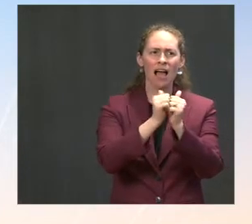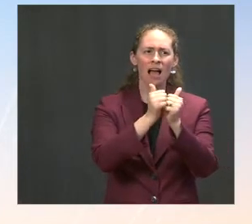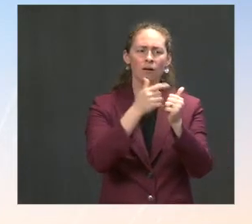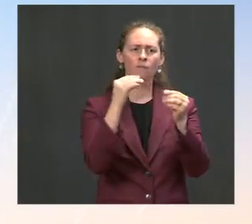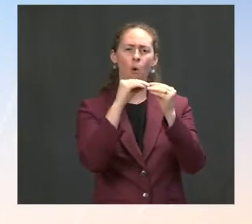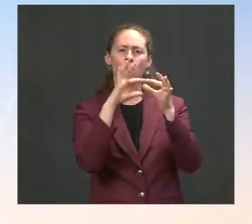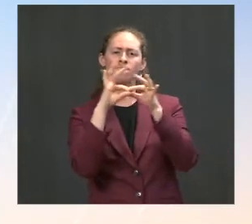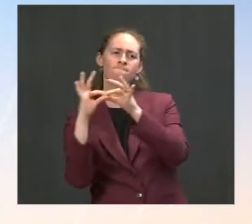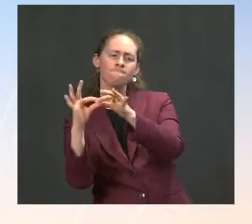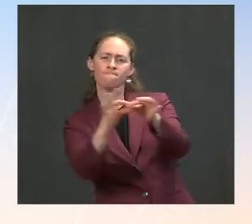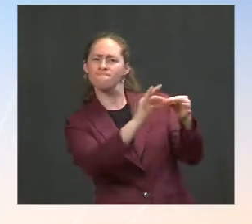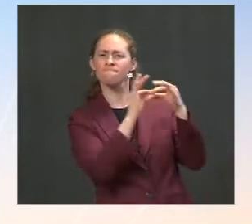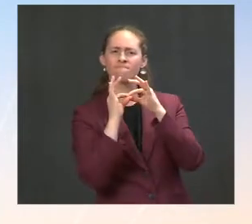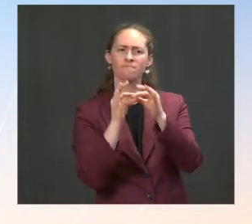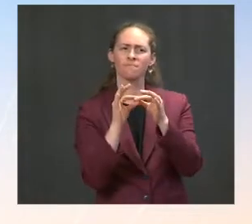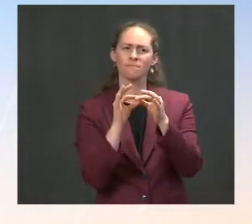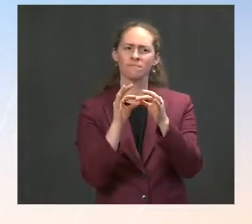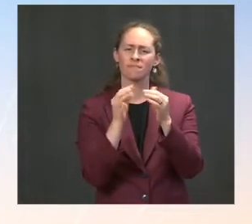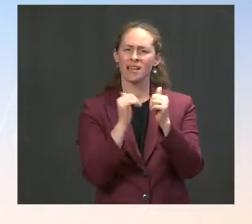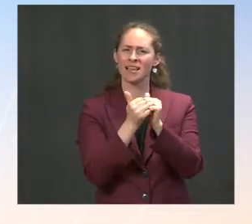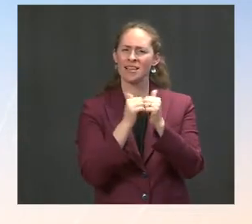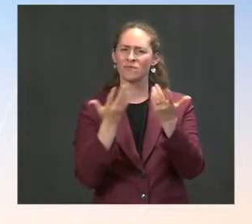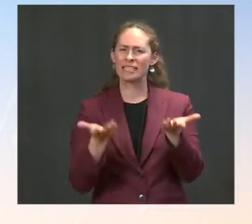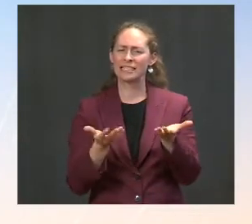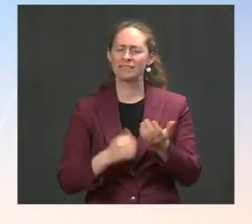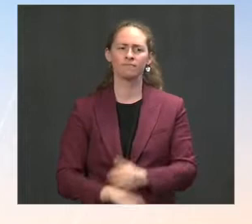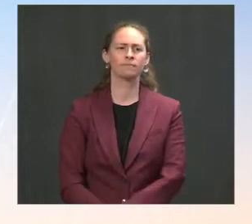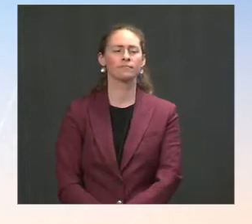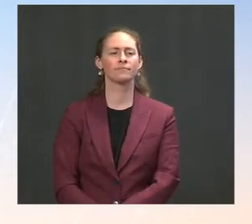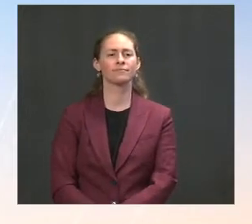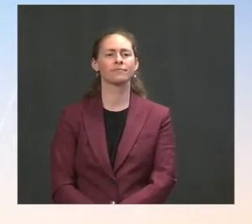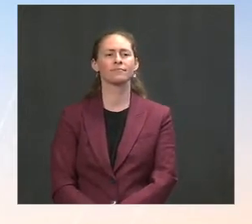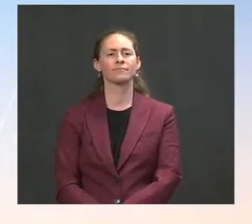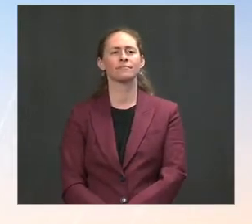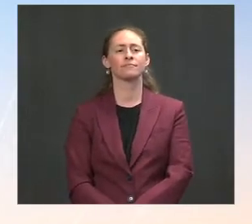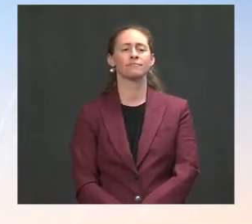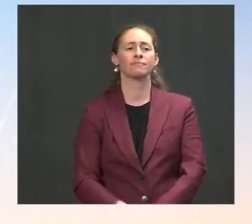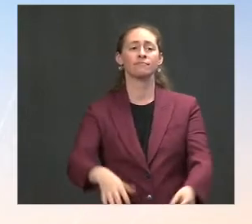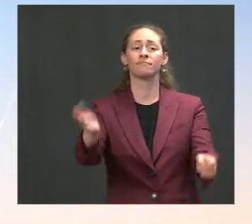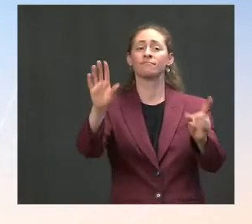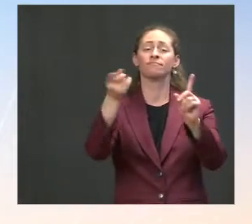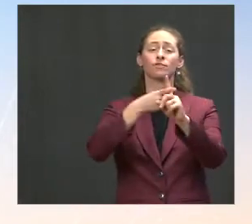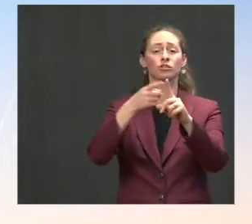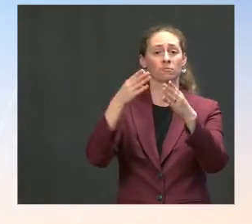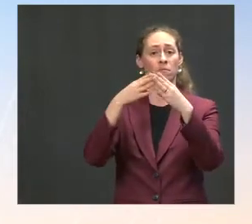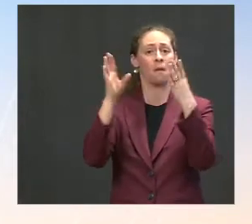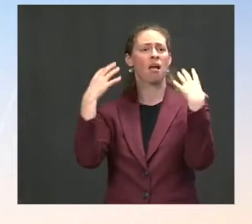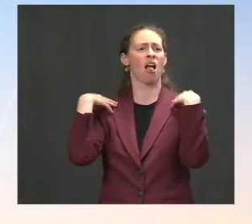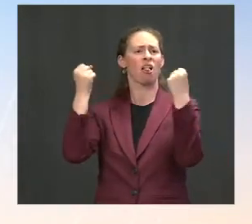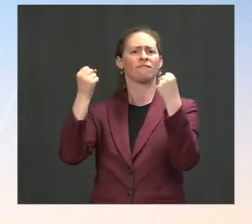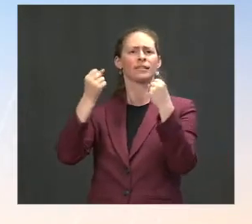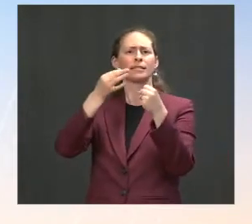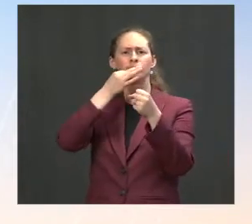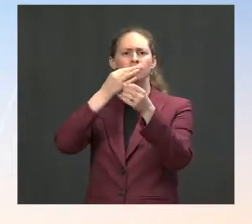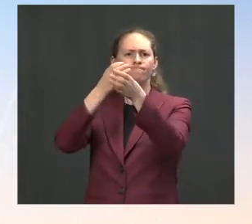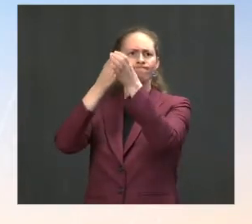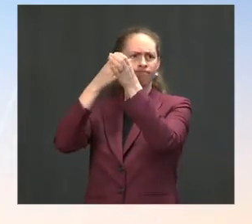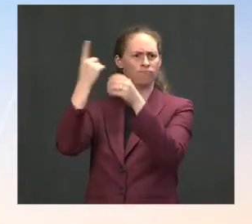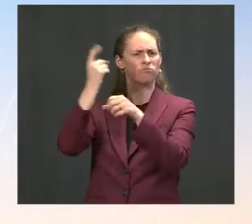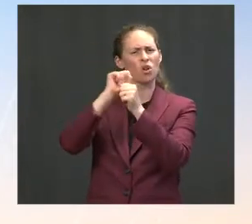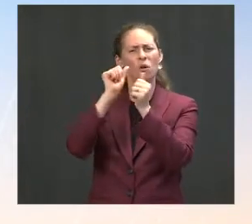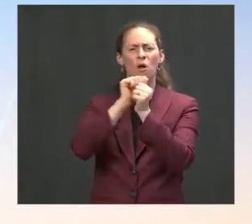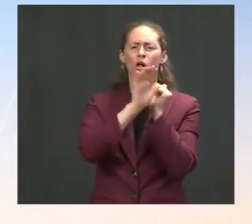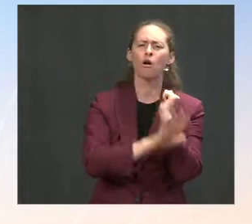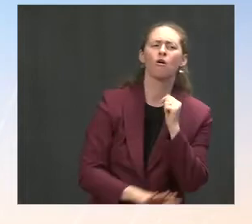of fighting this virus? Well, I would say first, our public health experts work with governors from across the country and work with local